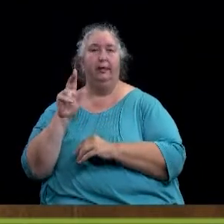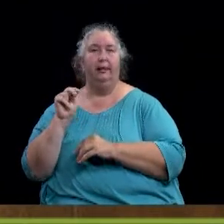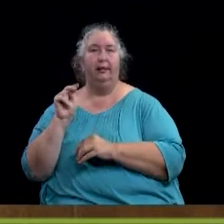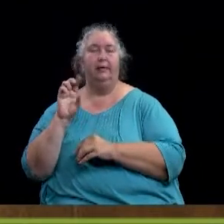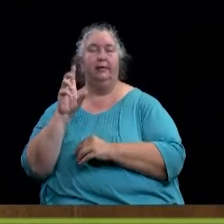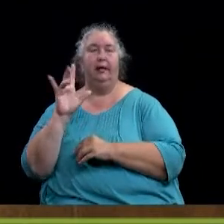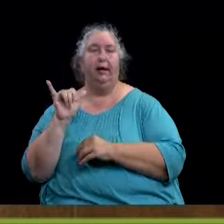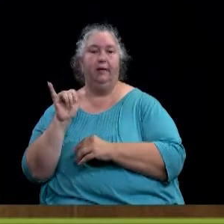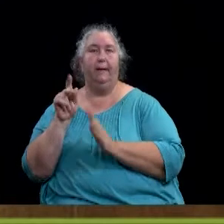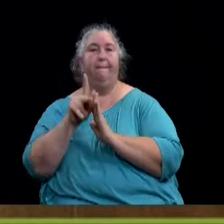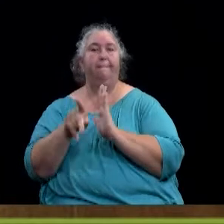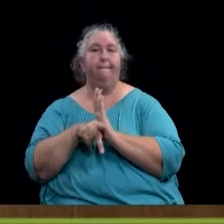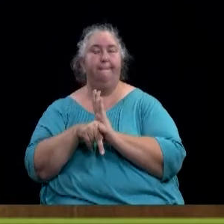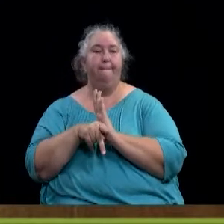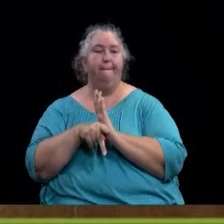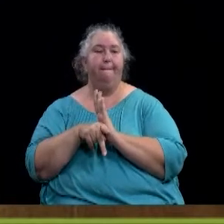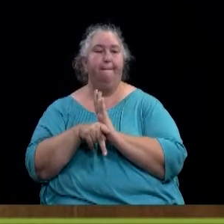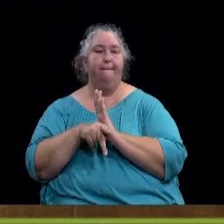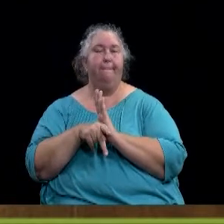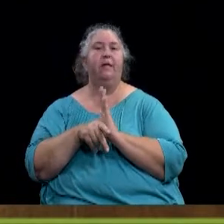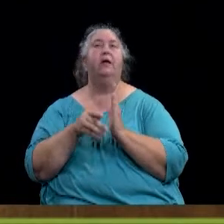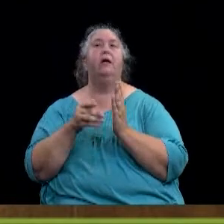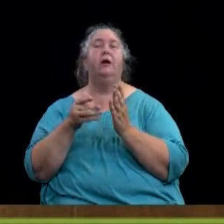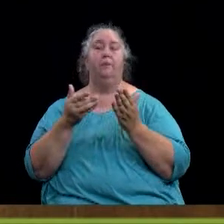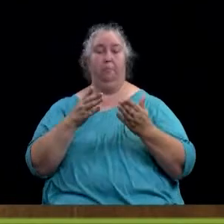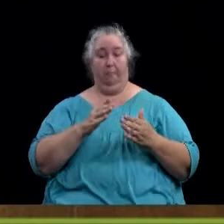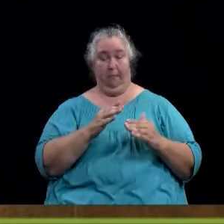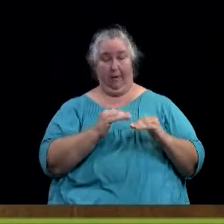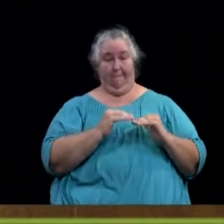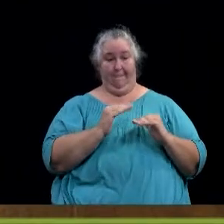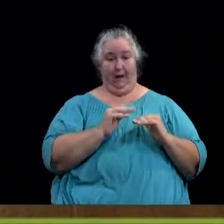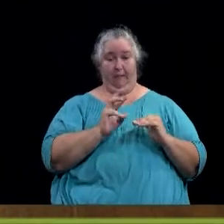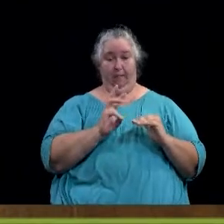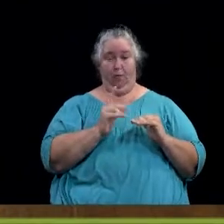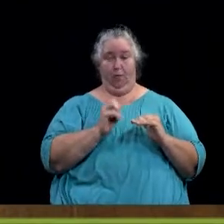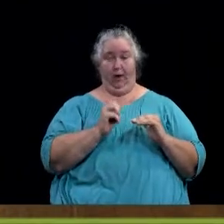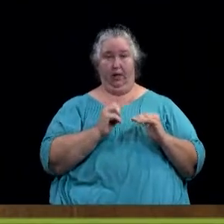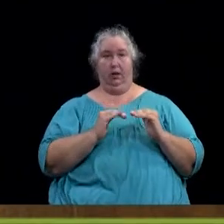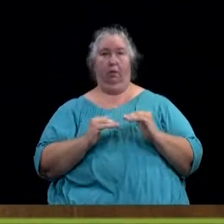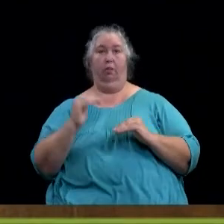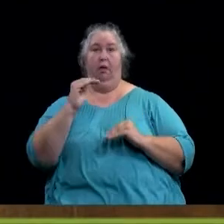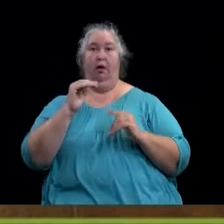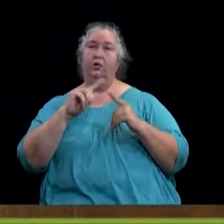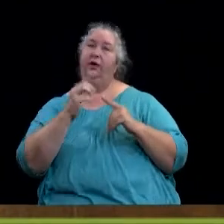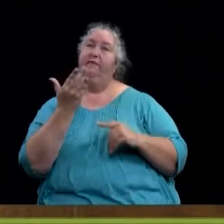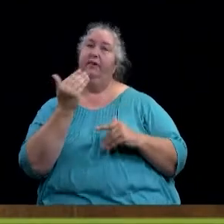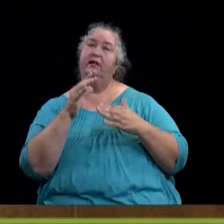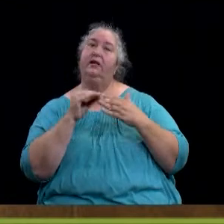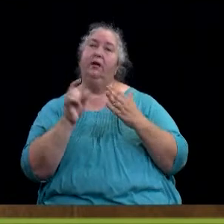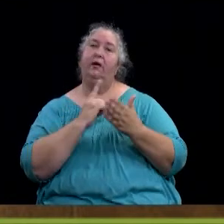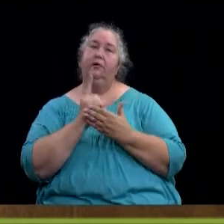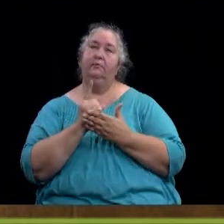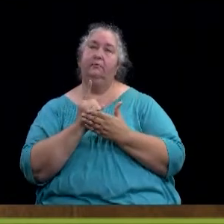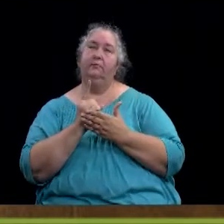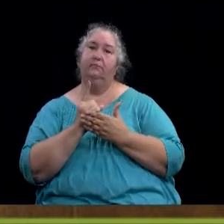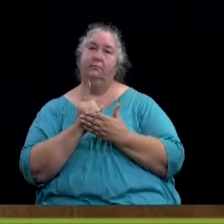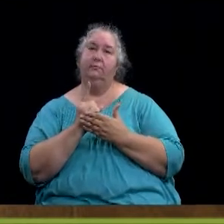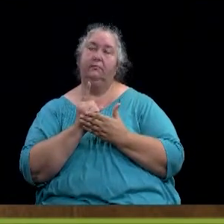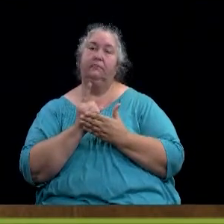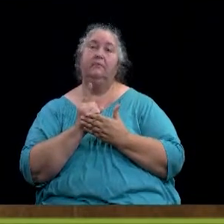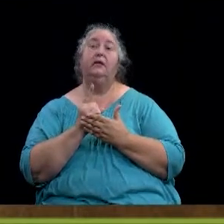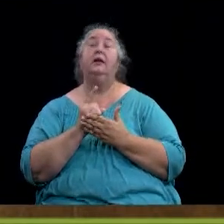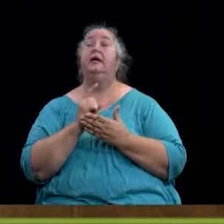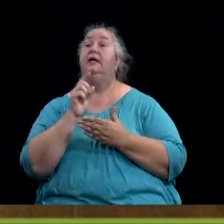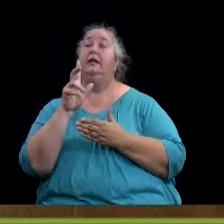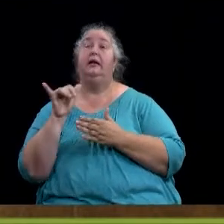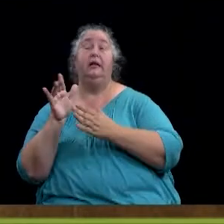for incentivized jobs to $15 an hour. And any incentivized business must have an average wage across all